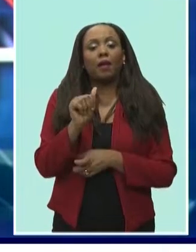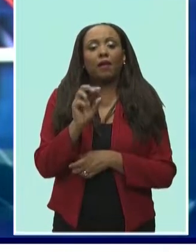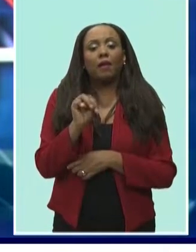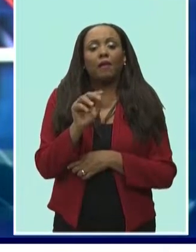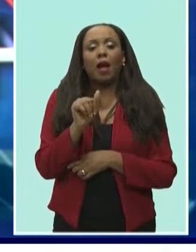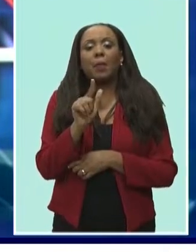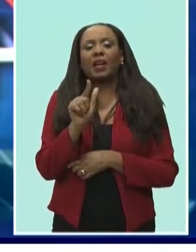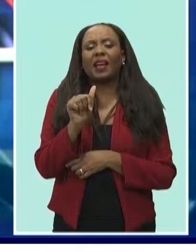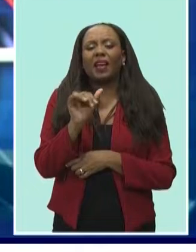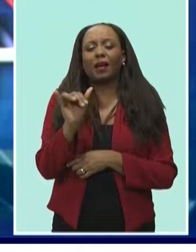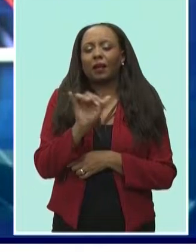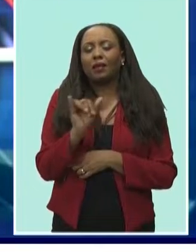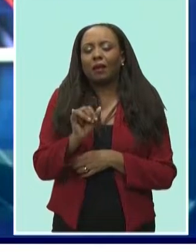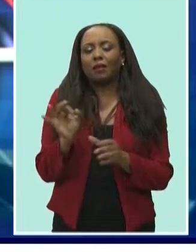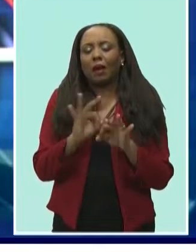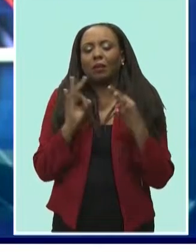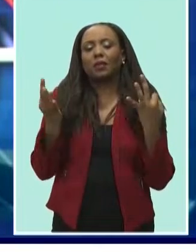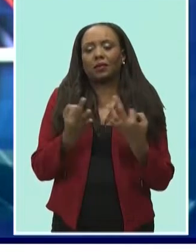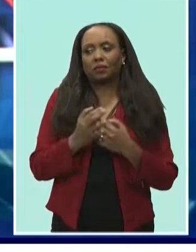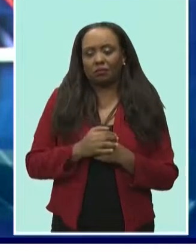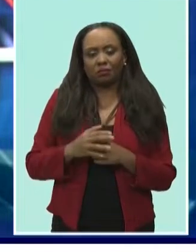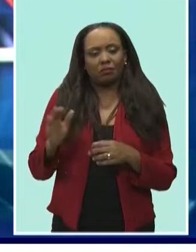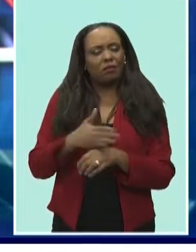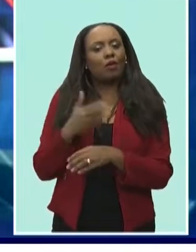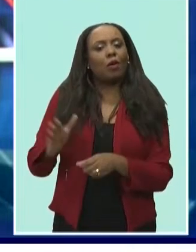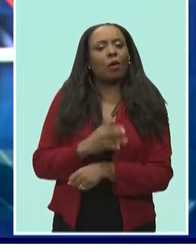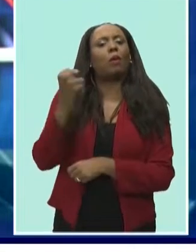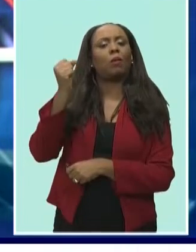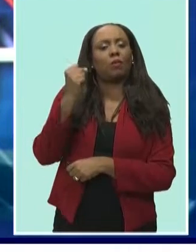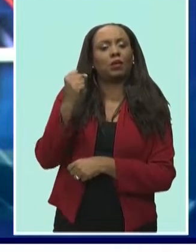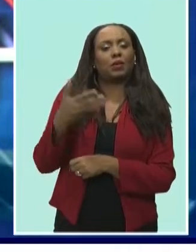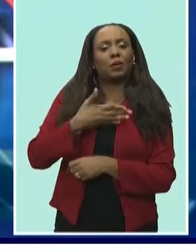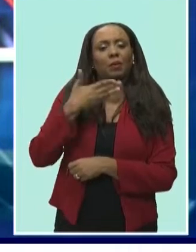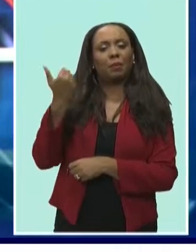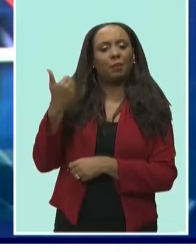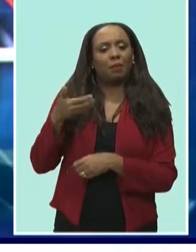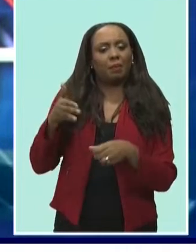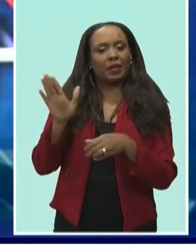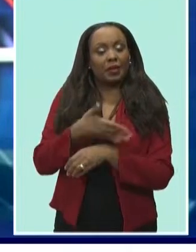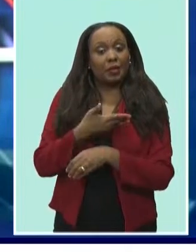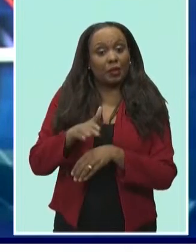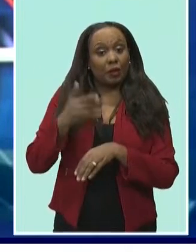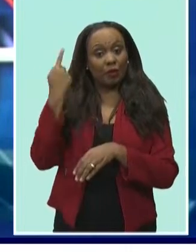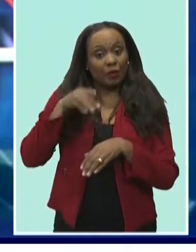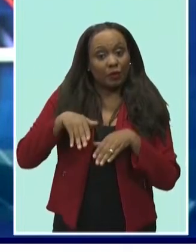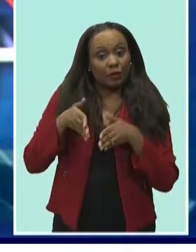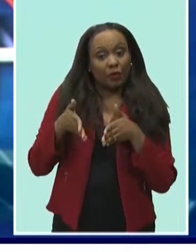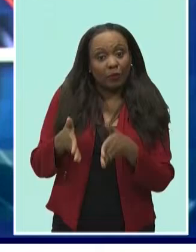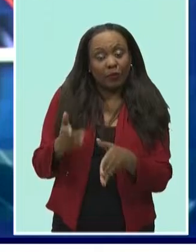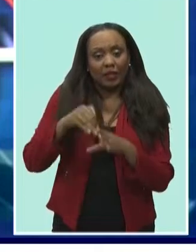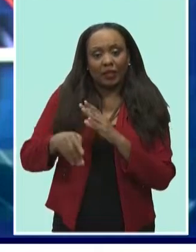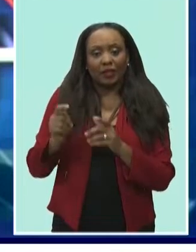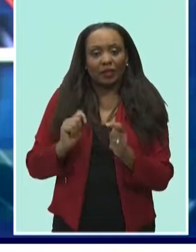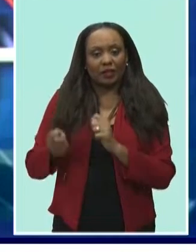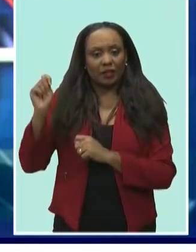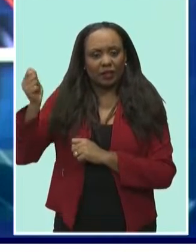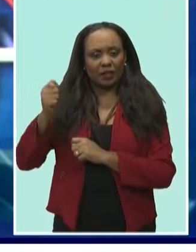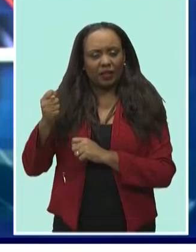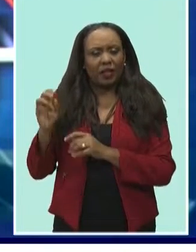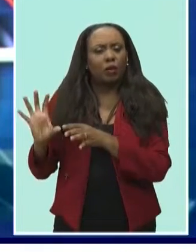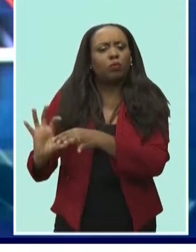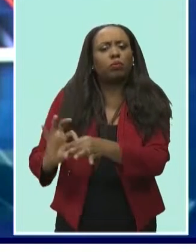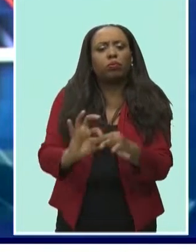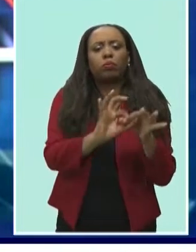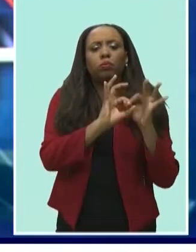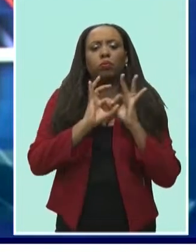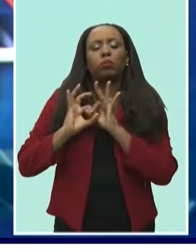Now, the song controversially took the Road March title at Carnival 2019. Skinny says the primary message in the song is unity across